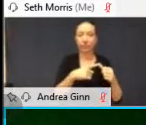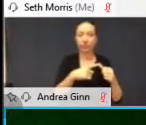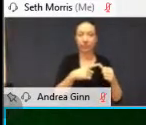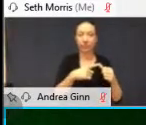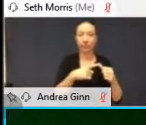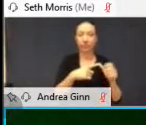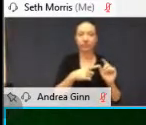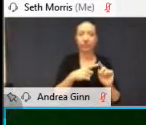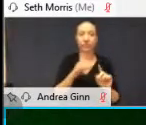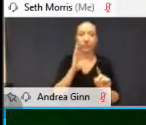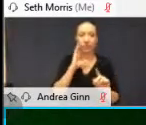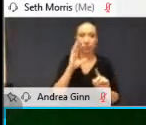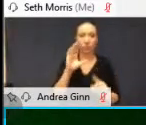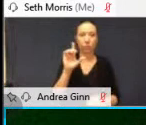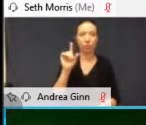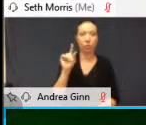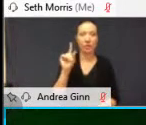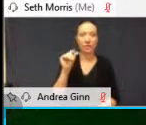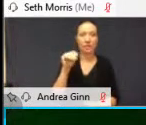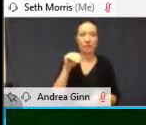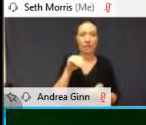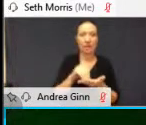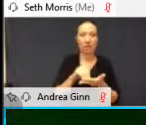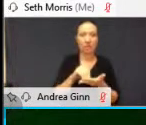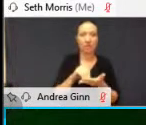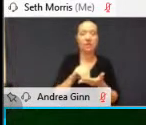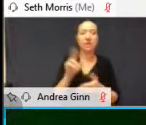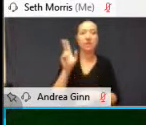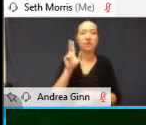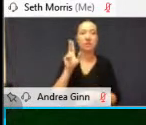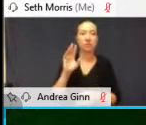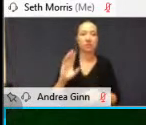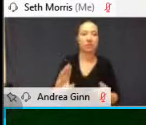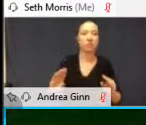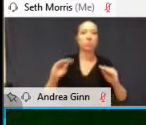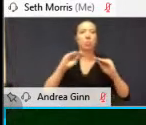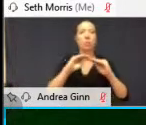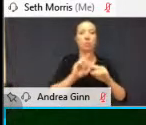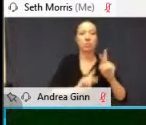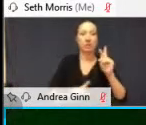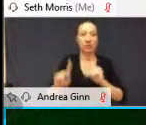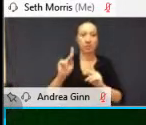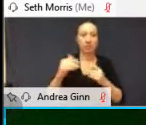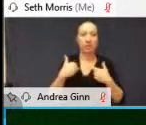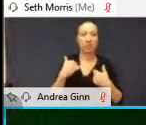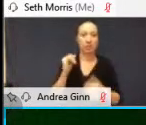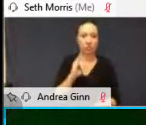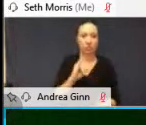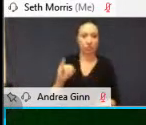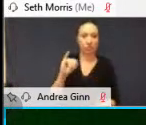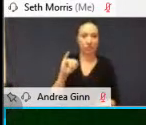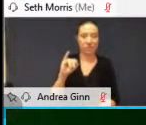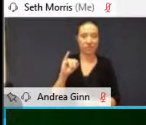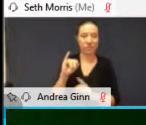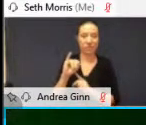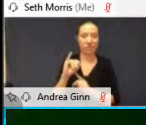see 20,000 additional insured people in New Mexico, and it would cost the state about $26